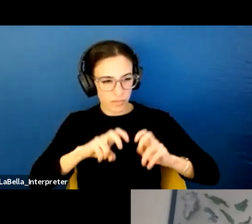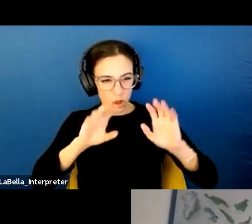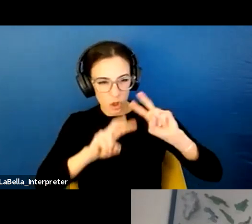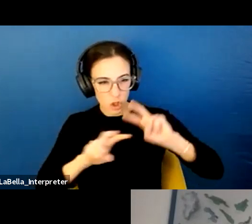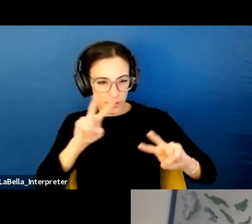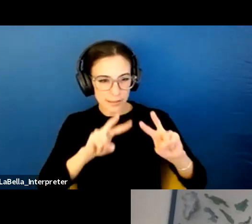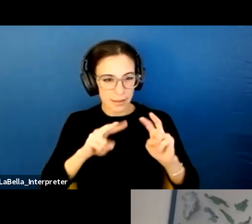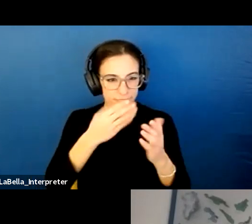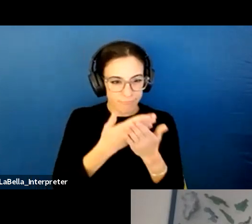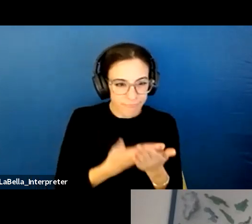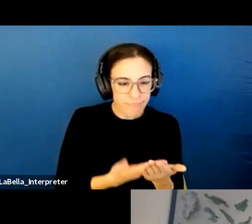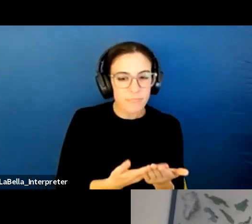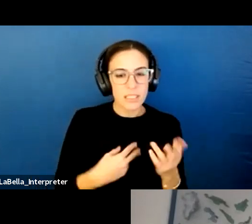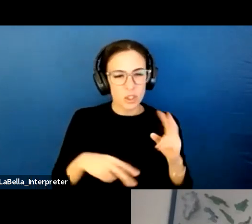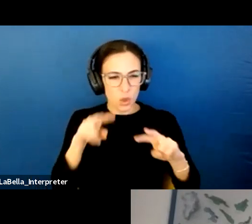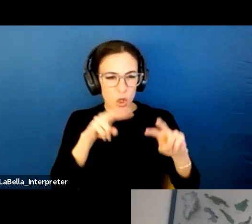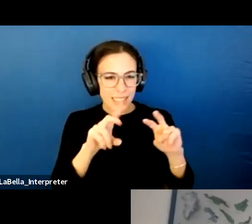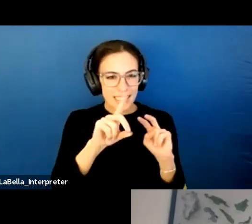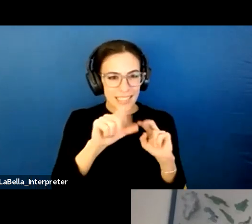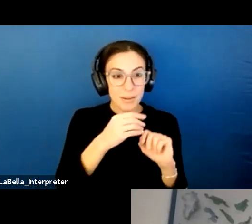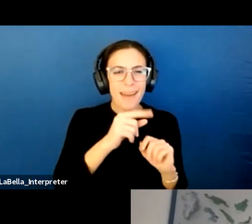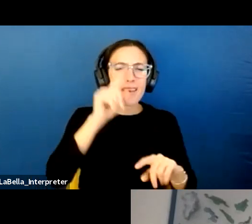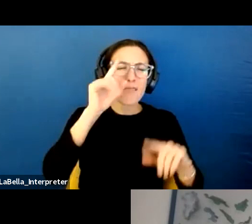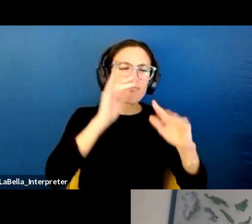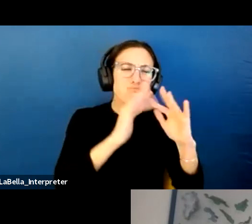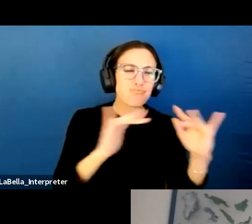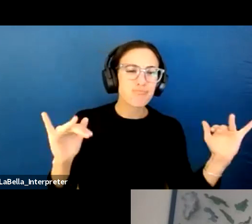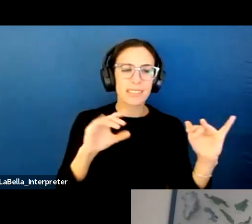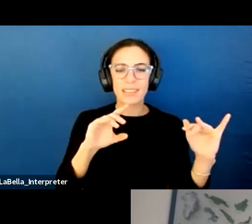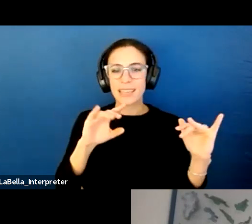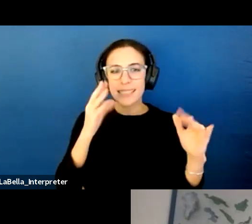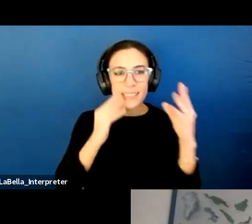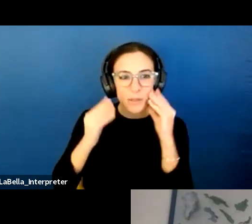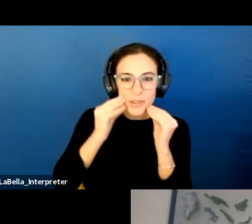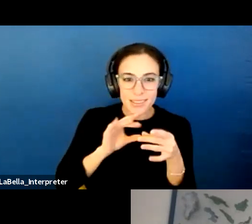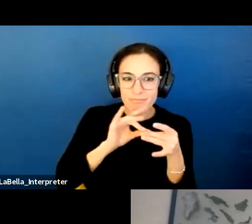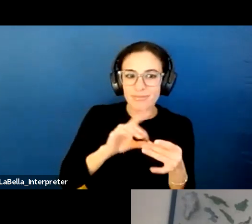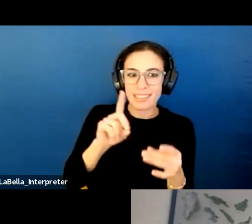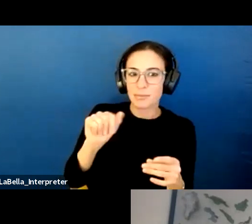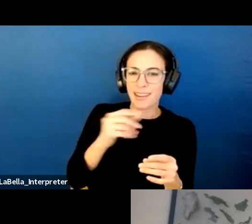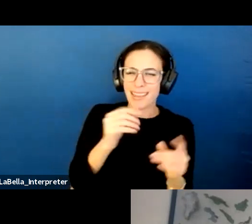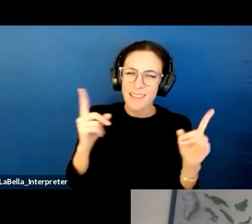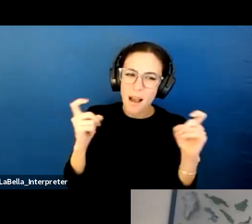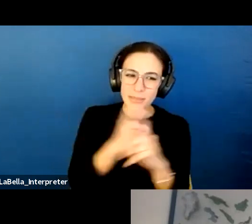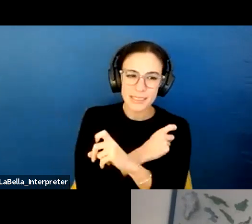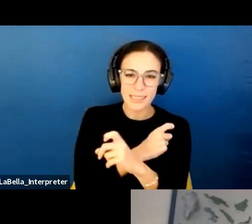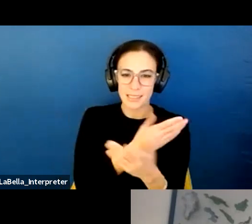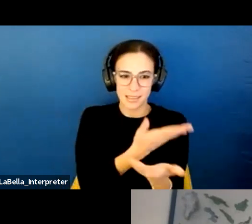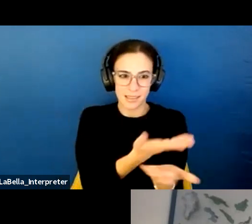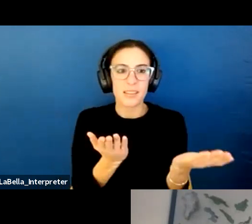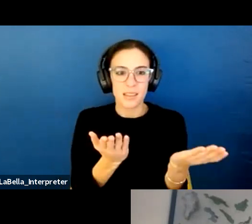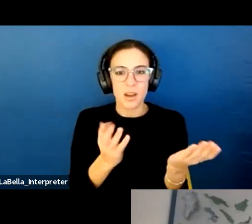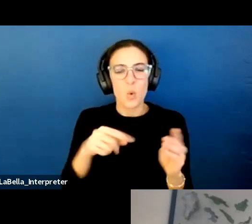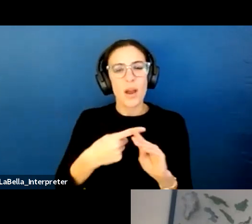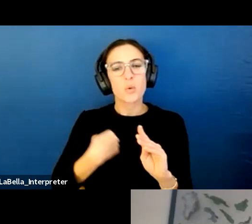disability and all of the varied experiences of disability and all of its complexity when we ask hard questions about what counts as